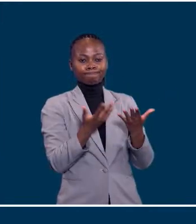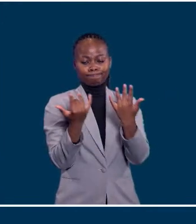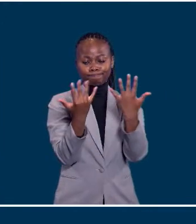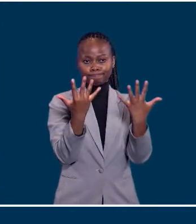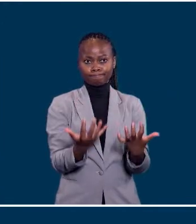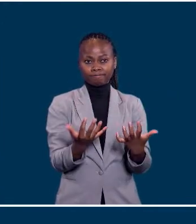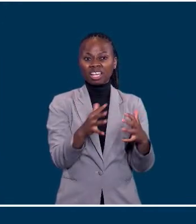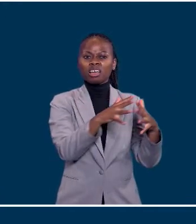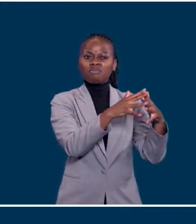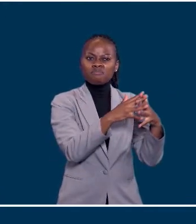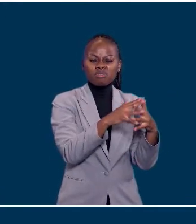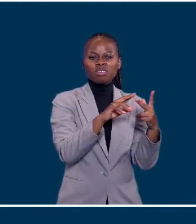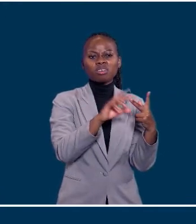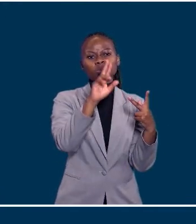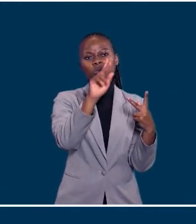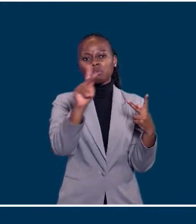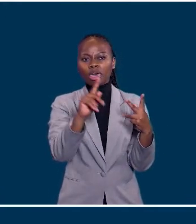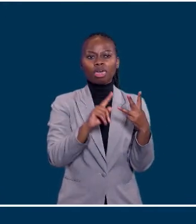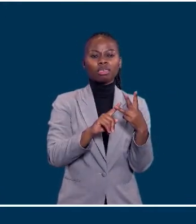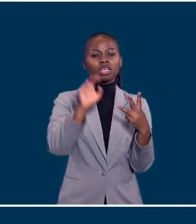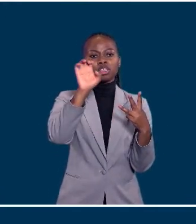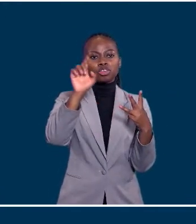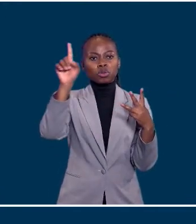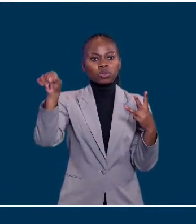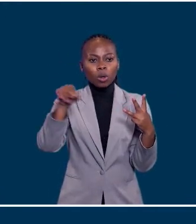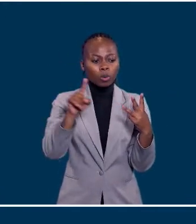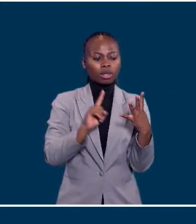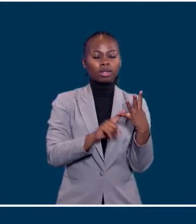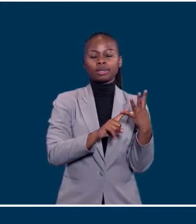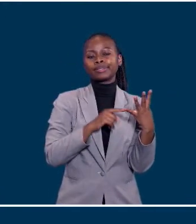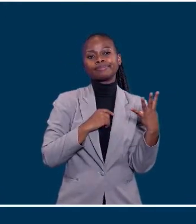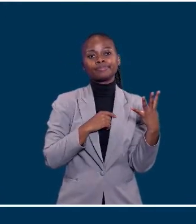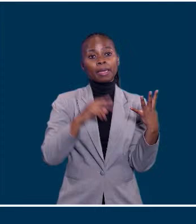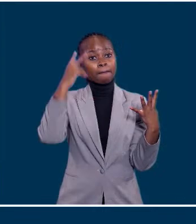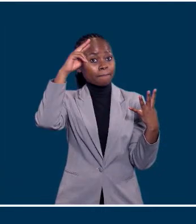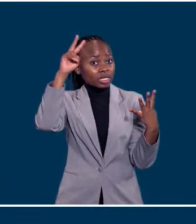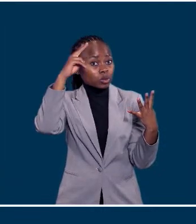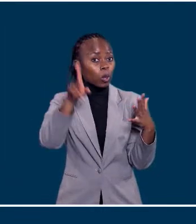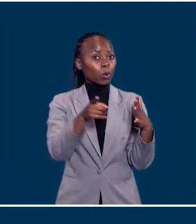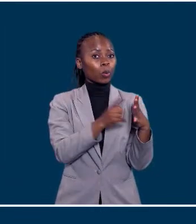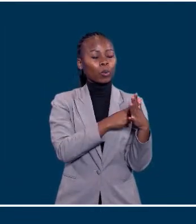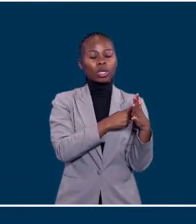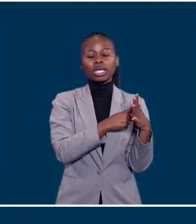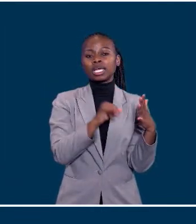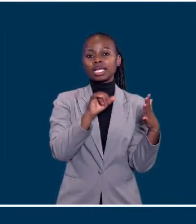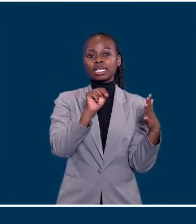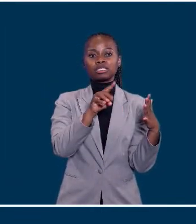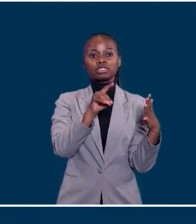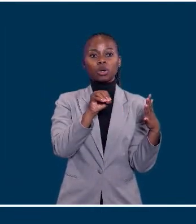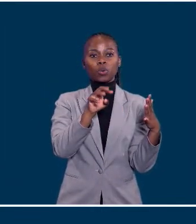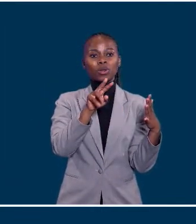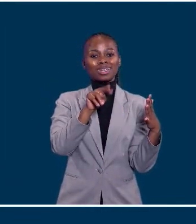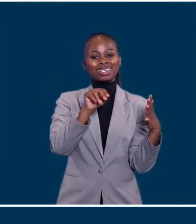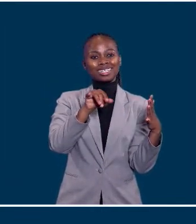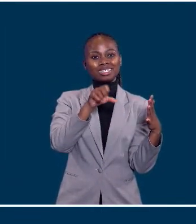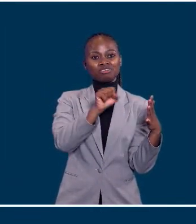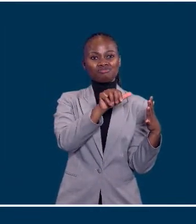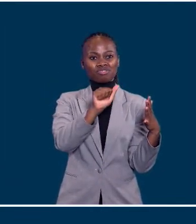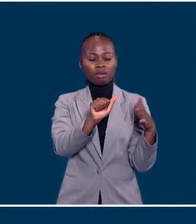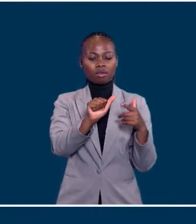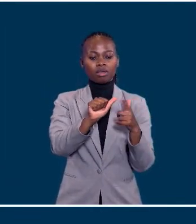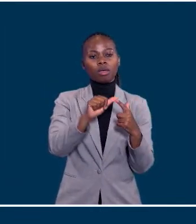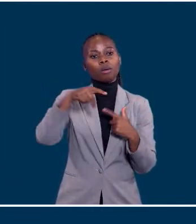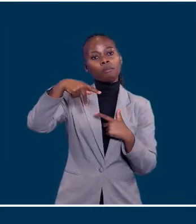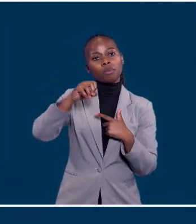from the US, the UK, the Eurozone, Mexico, and Indonesia and Poland on the right, that range